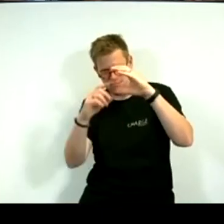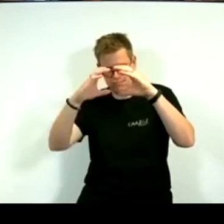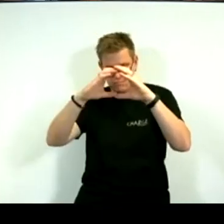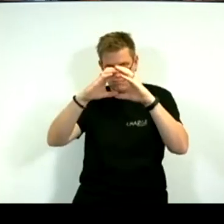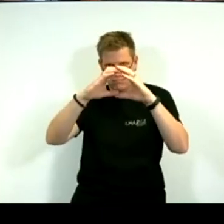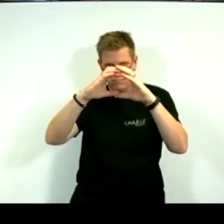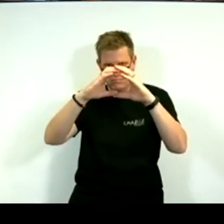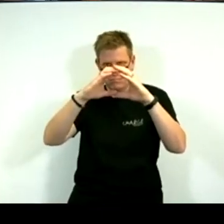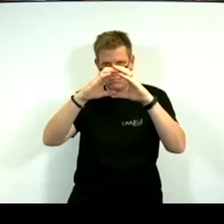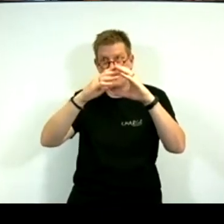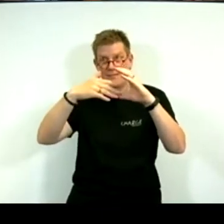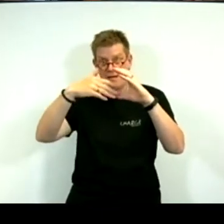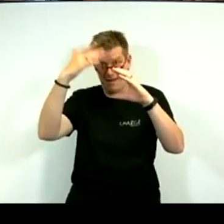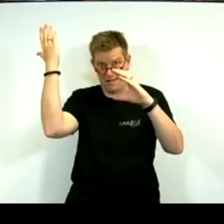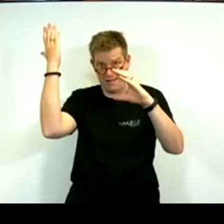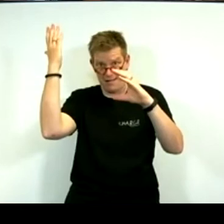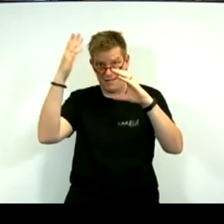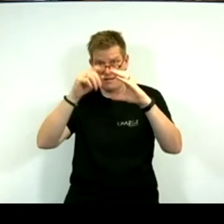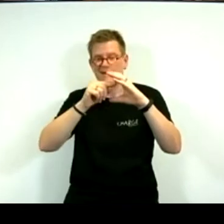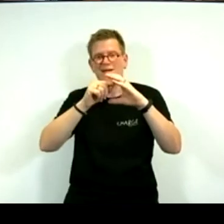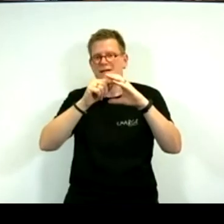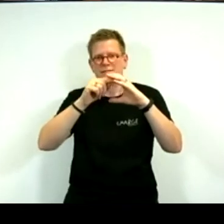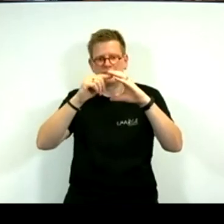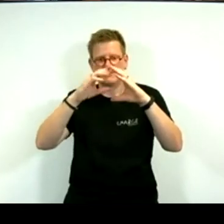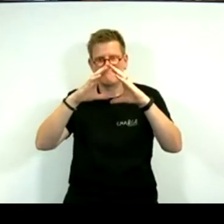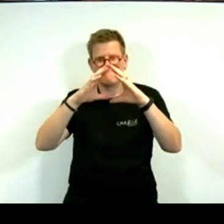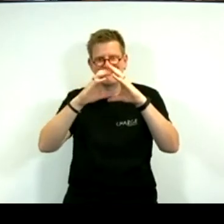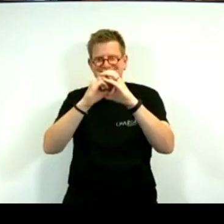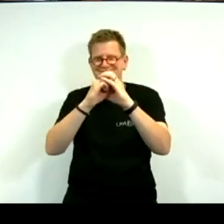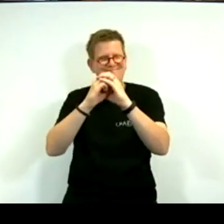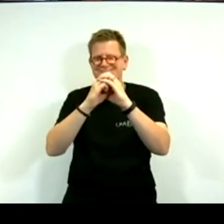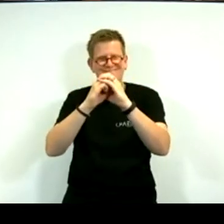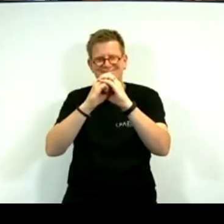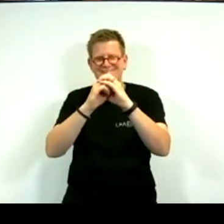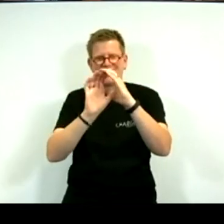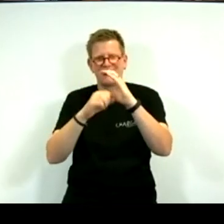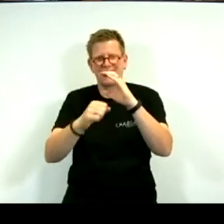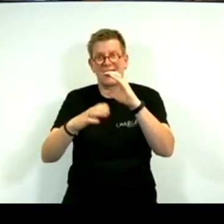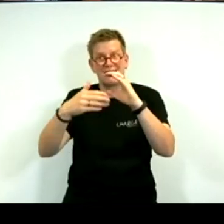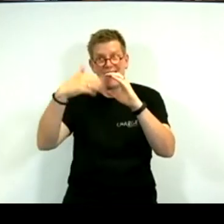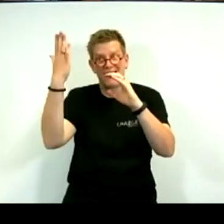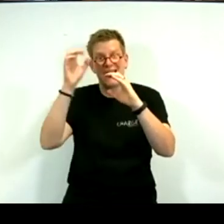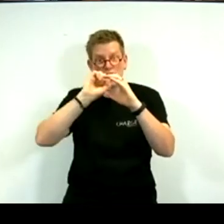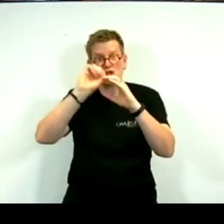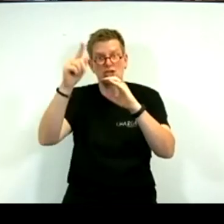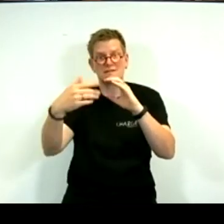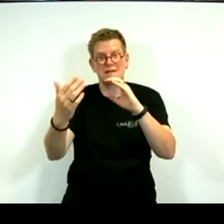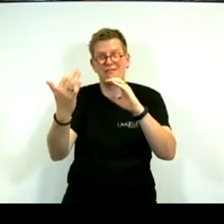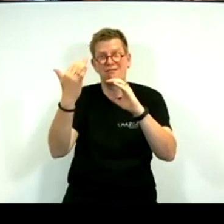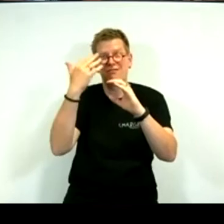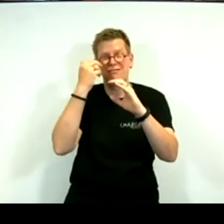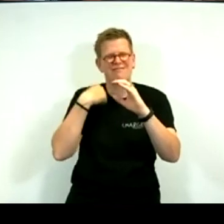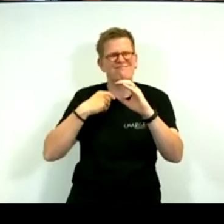coloboma can't close. So the bright light still comes into the eye and it can be quite painful. So the